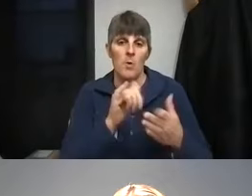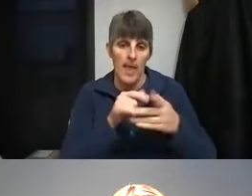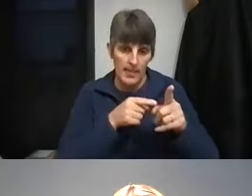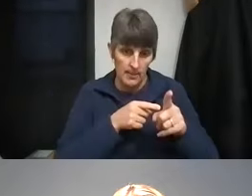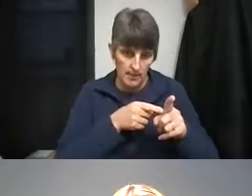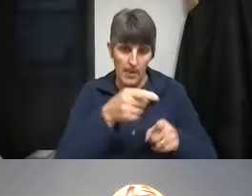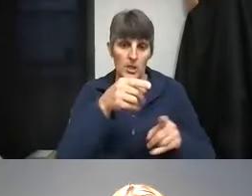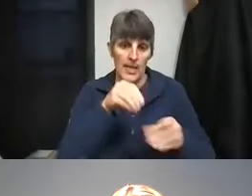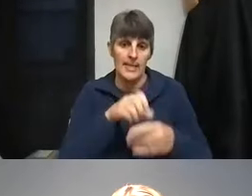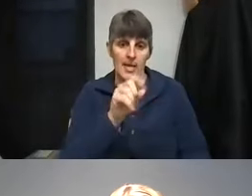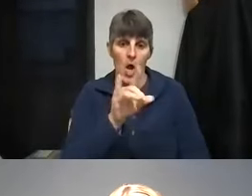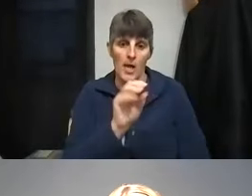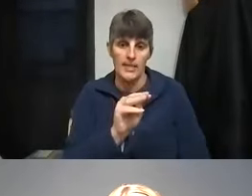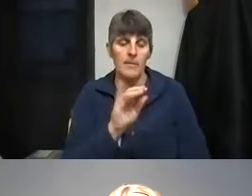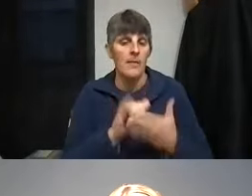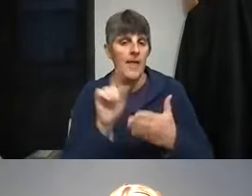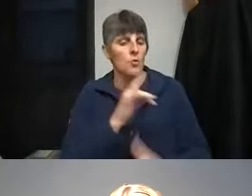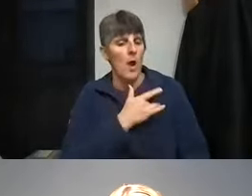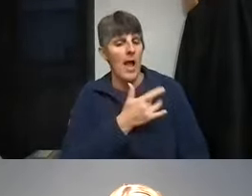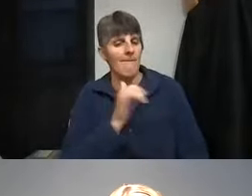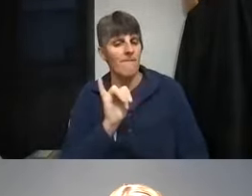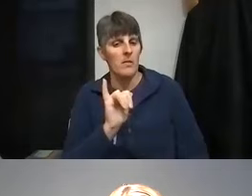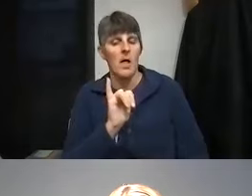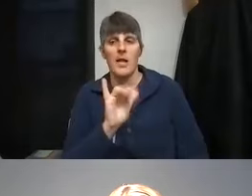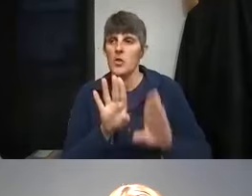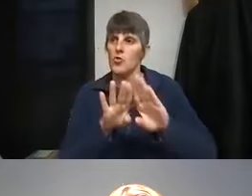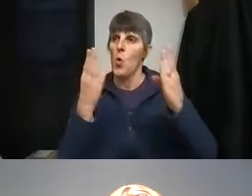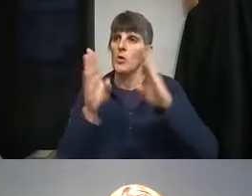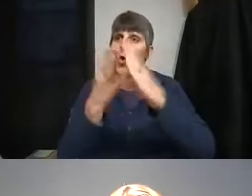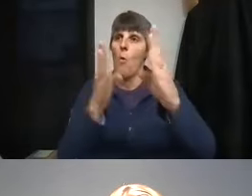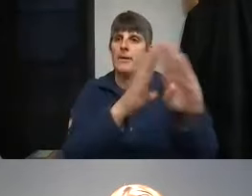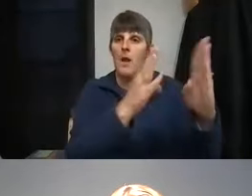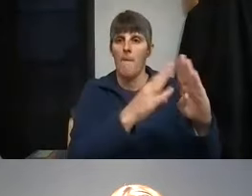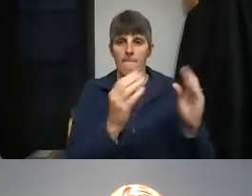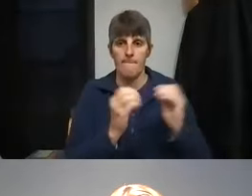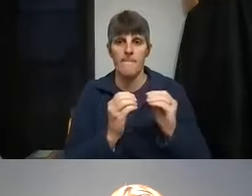in autism, because that's when I felt like the doors opened up.